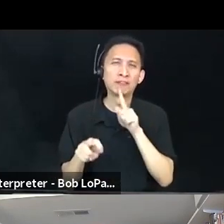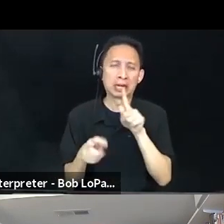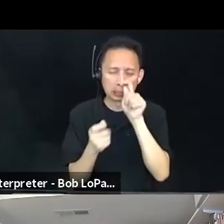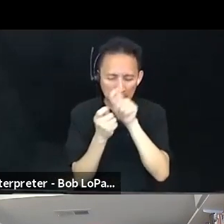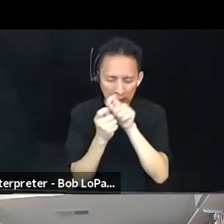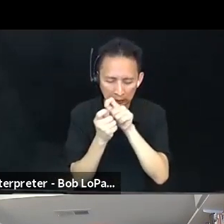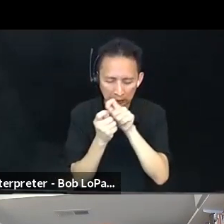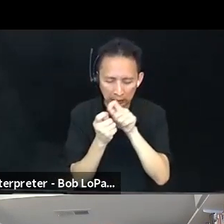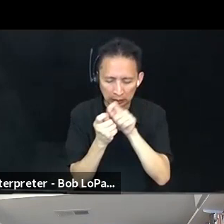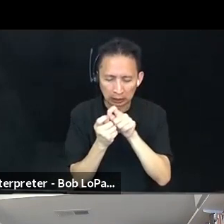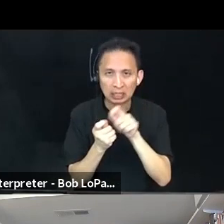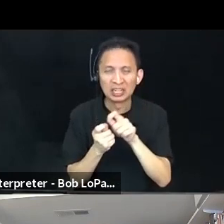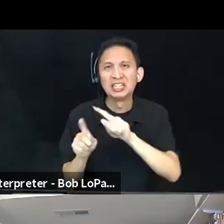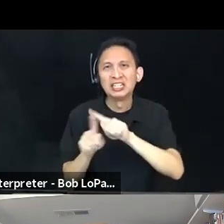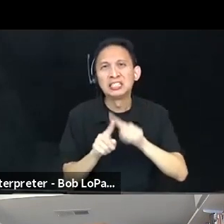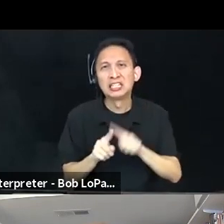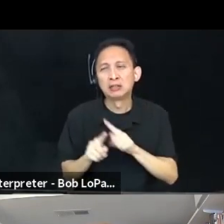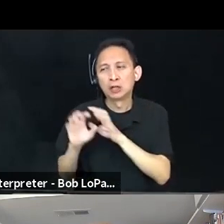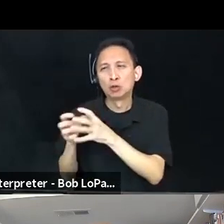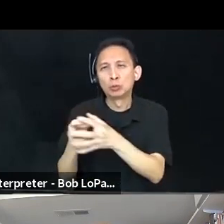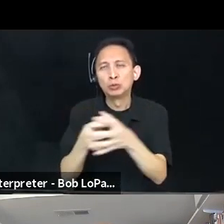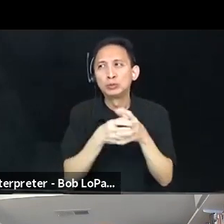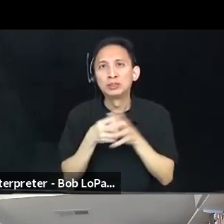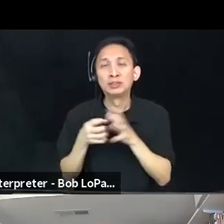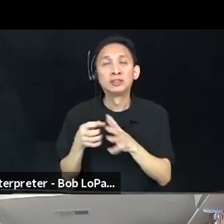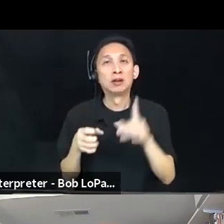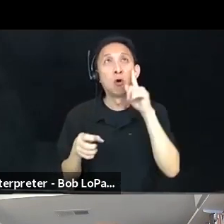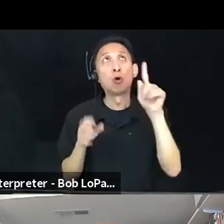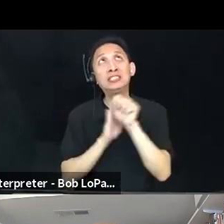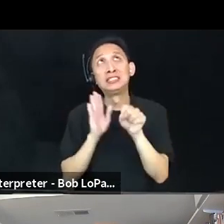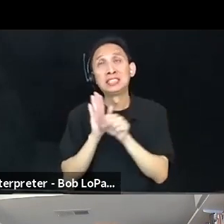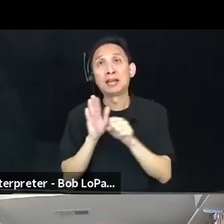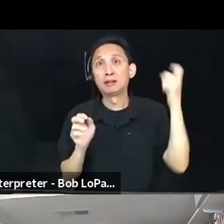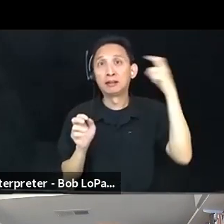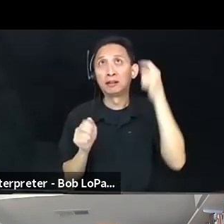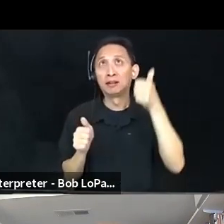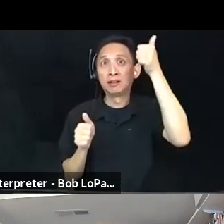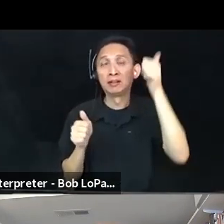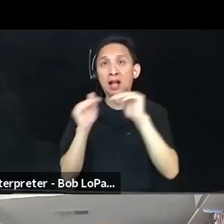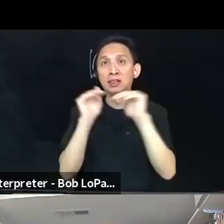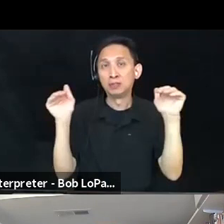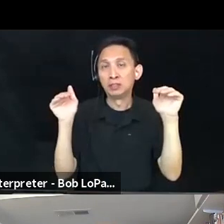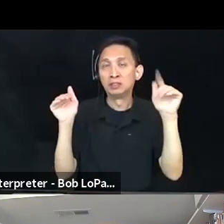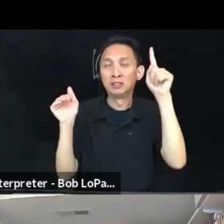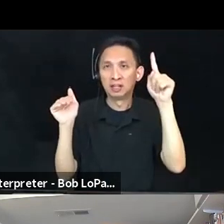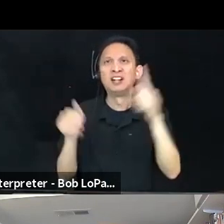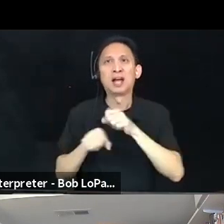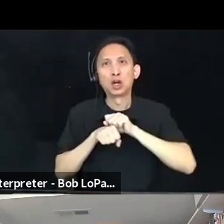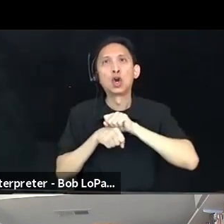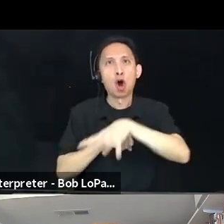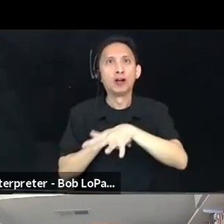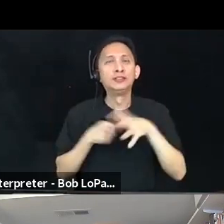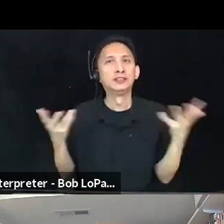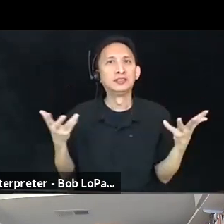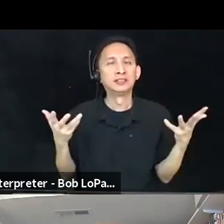of the various coalitions at the state level that generate the kinds of outcomes we see, which is the defeat